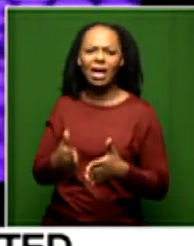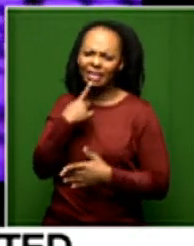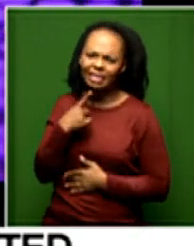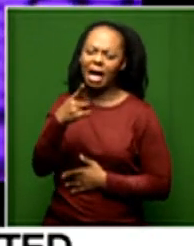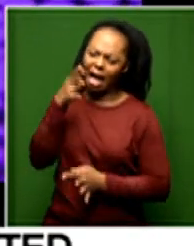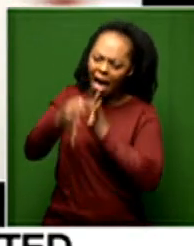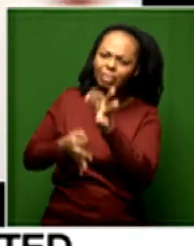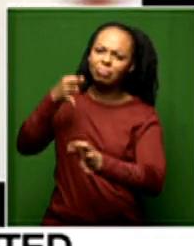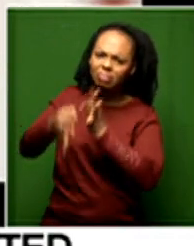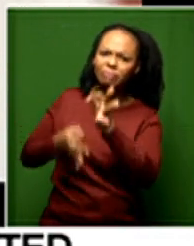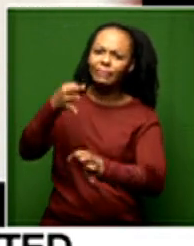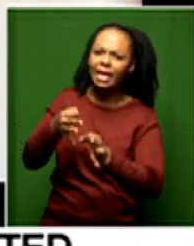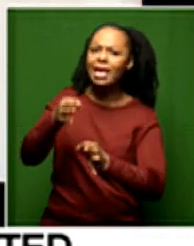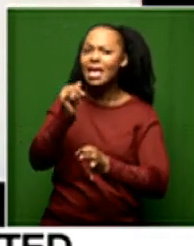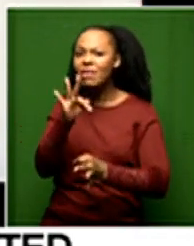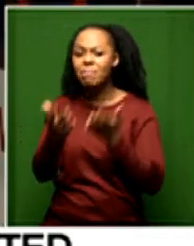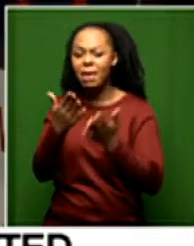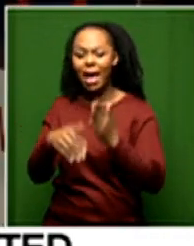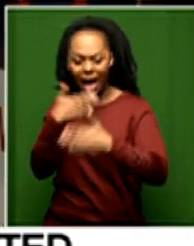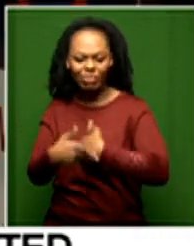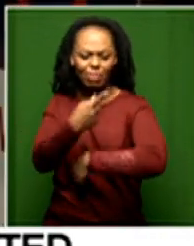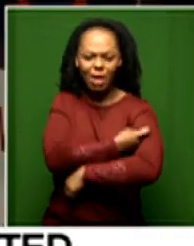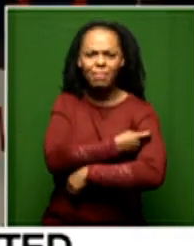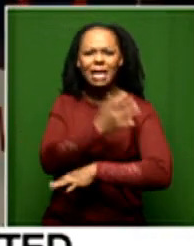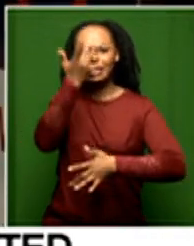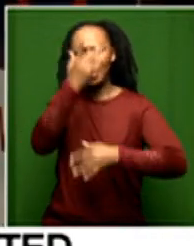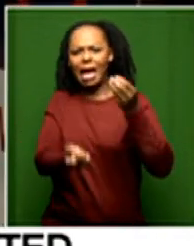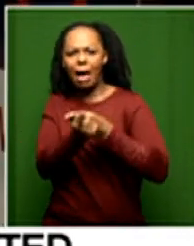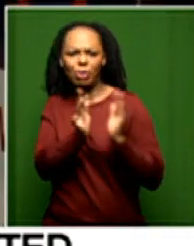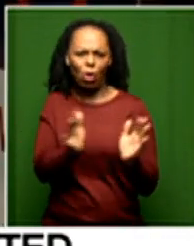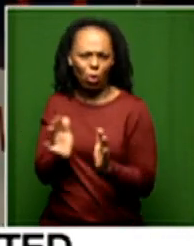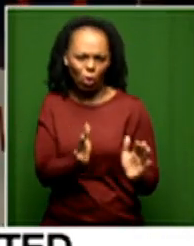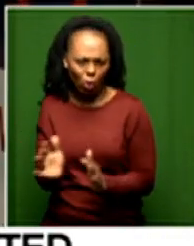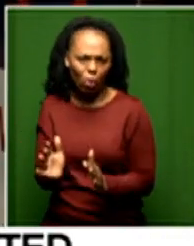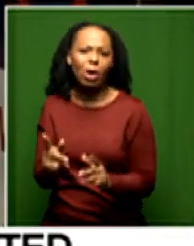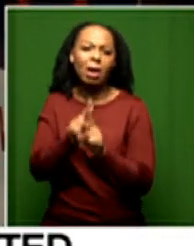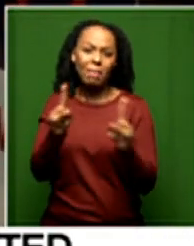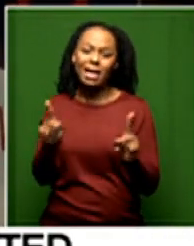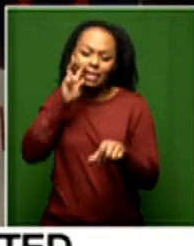to explain. But in the meantime, we need to continue dishing out the